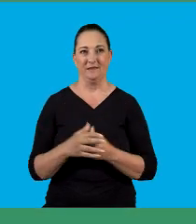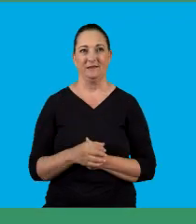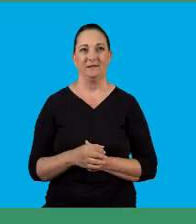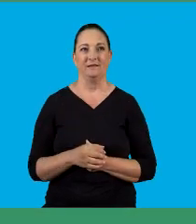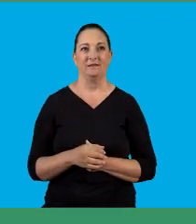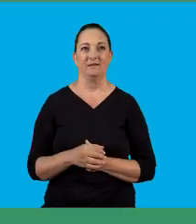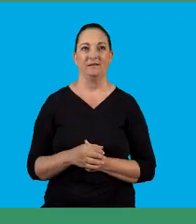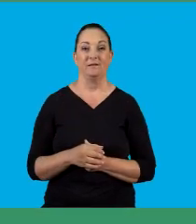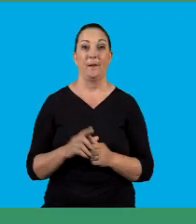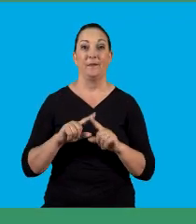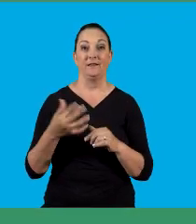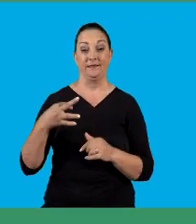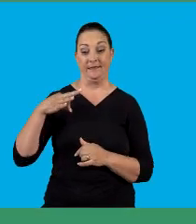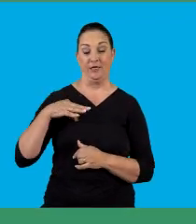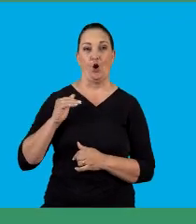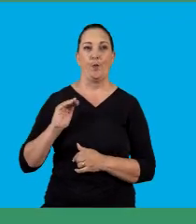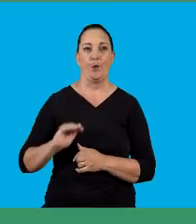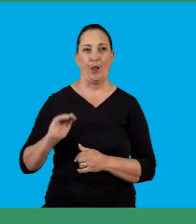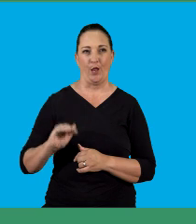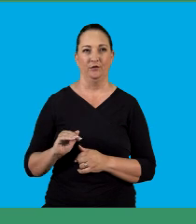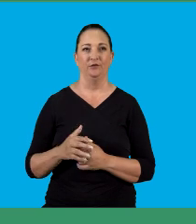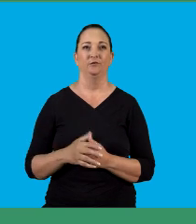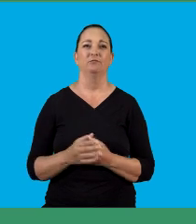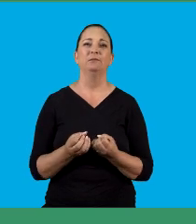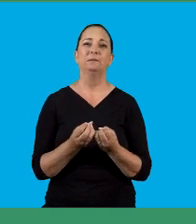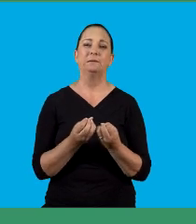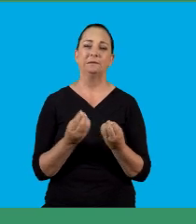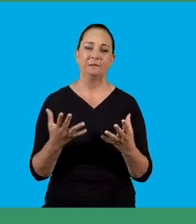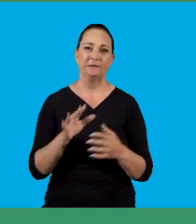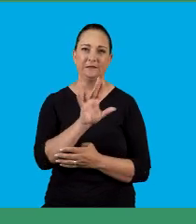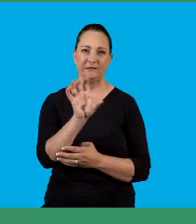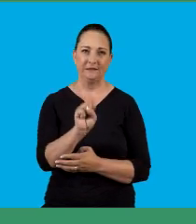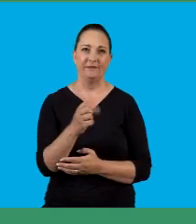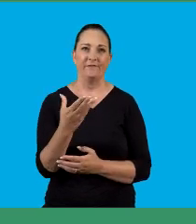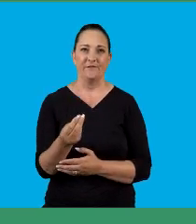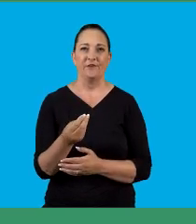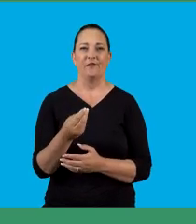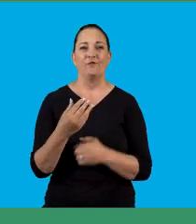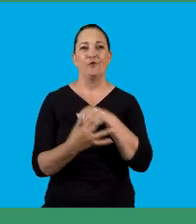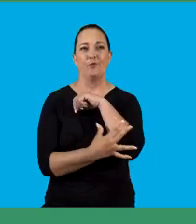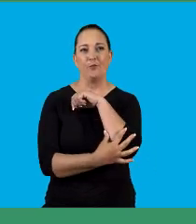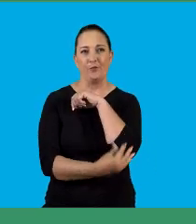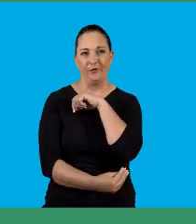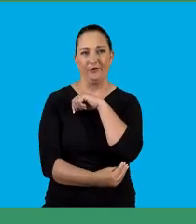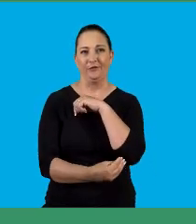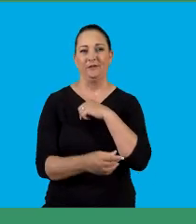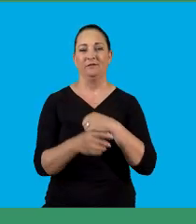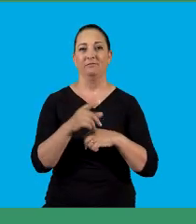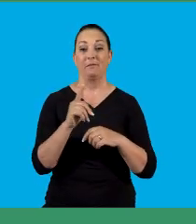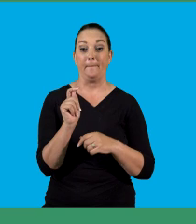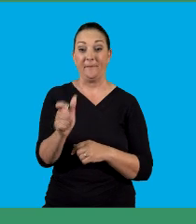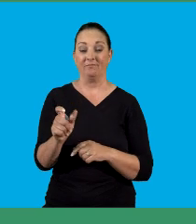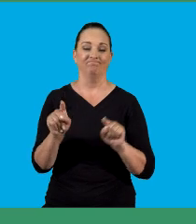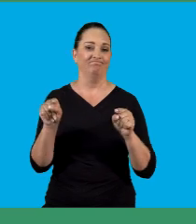The negative impact of low income levels. Many South Africans live in poverty, which limits their buying